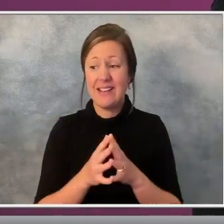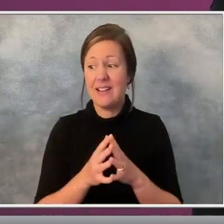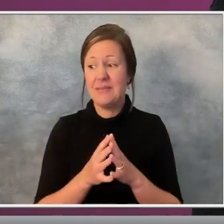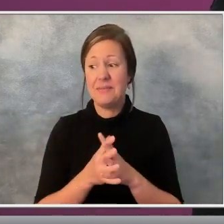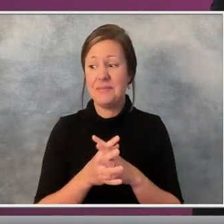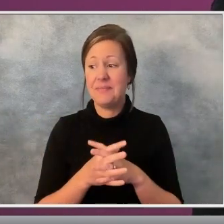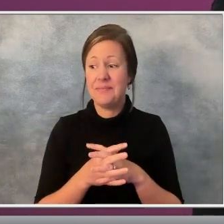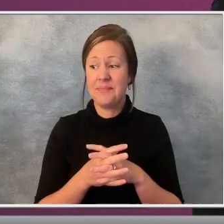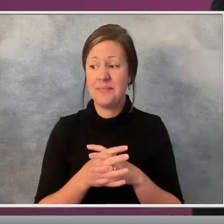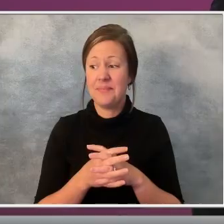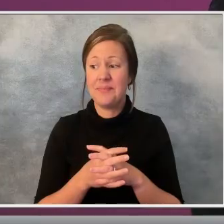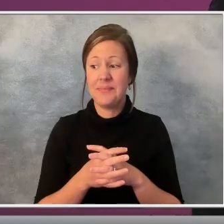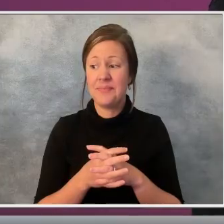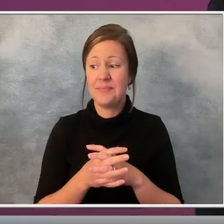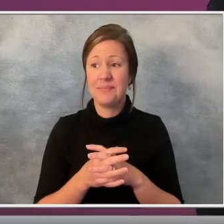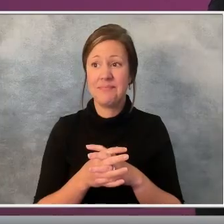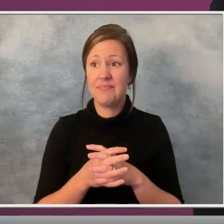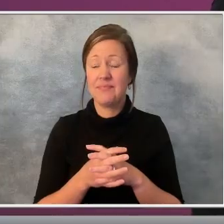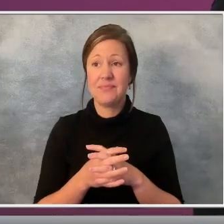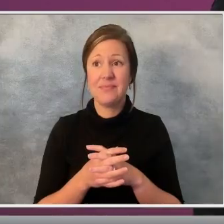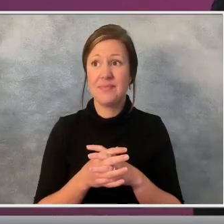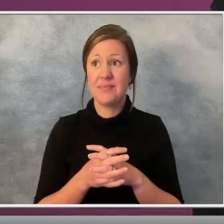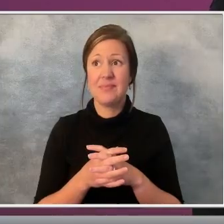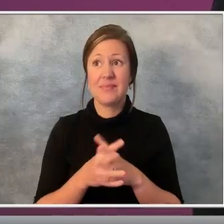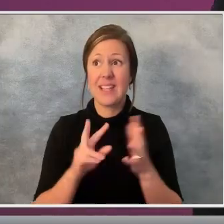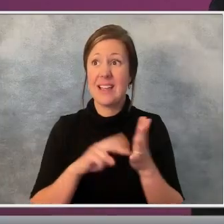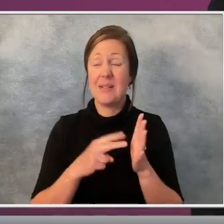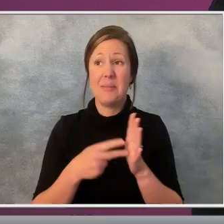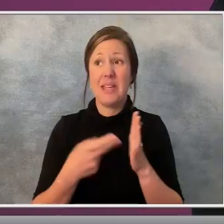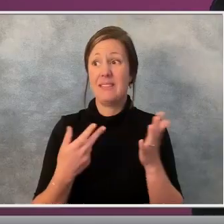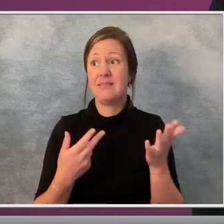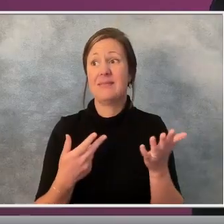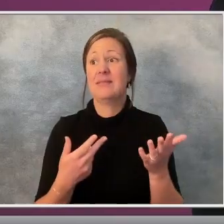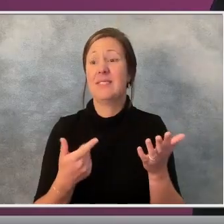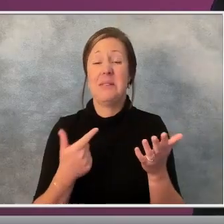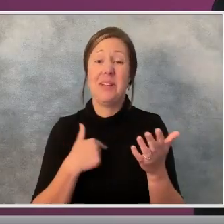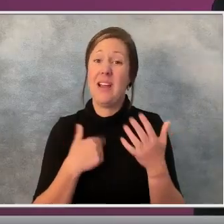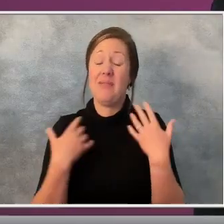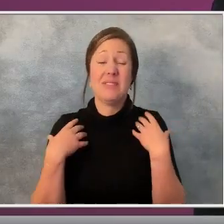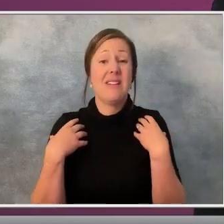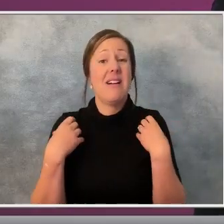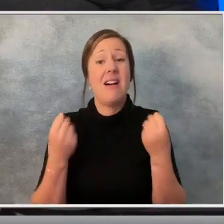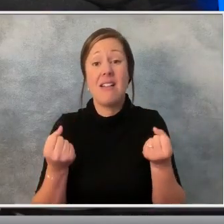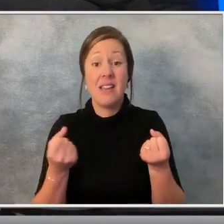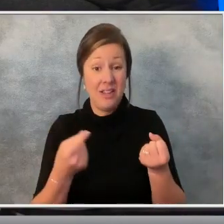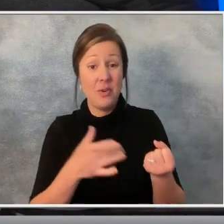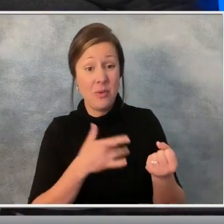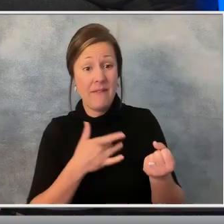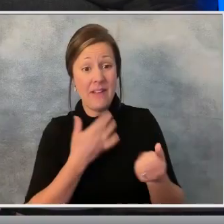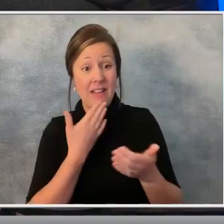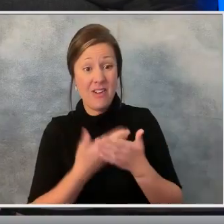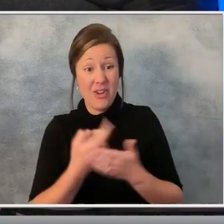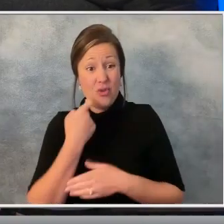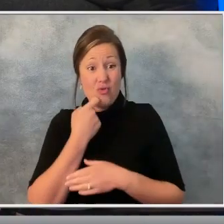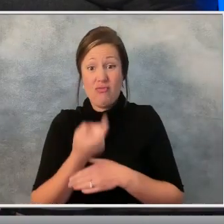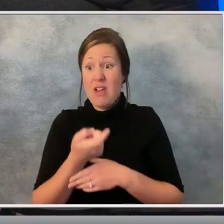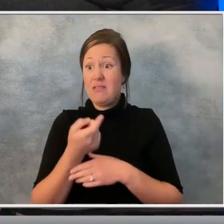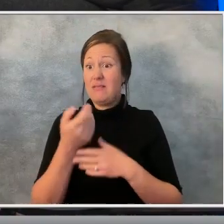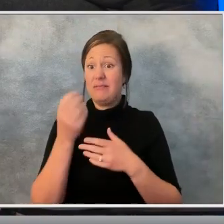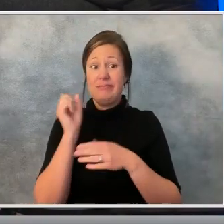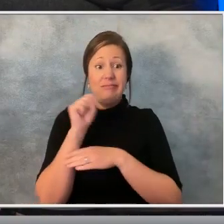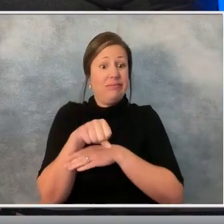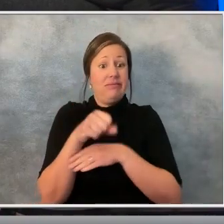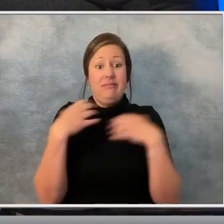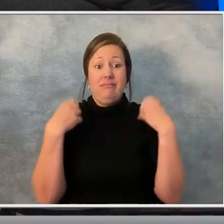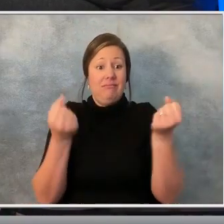years back. I mean, I was perfectly, you know, healthy. You know, You're feeling I mean, good. You just beat cancer, For right? sure. Oh, I